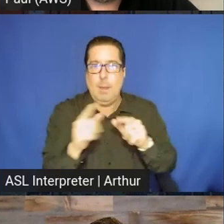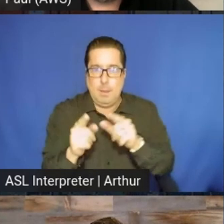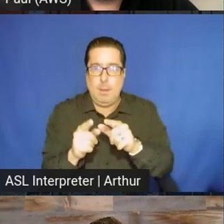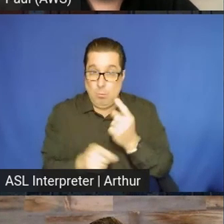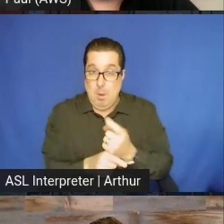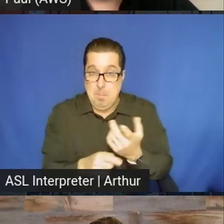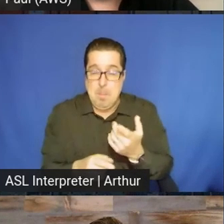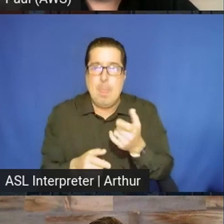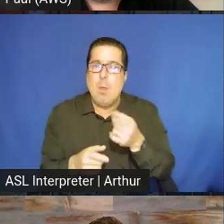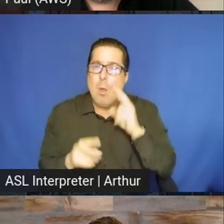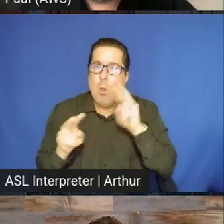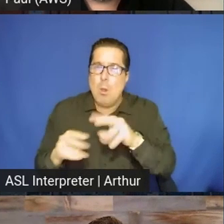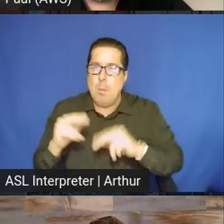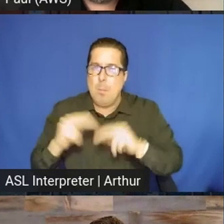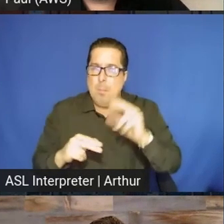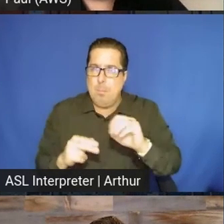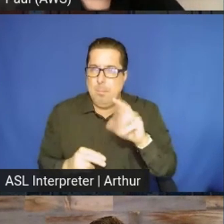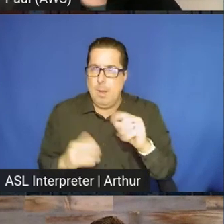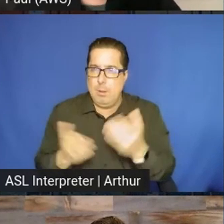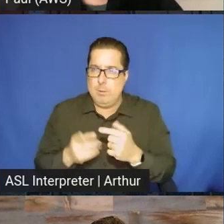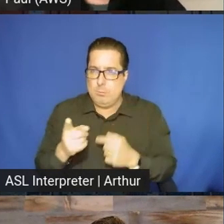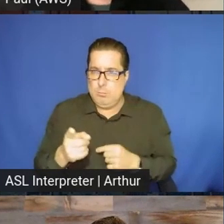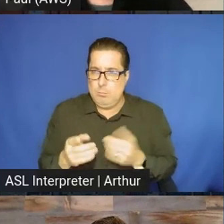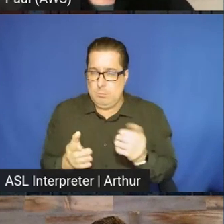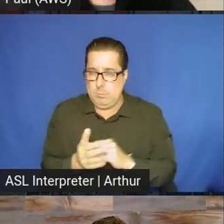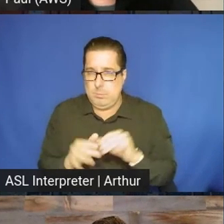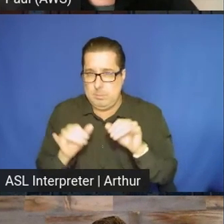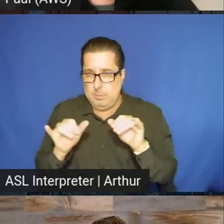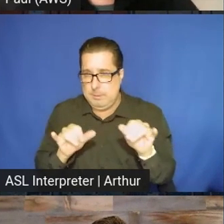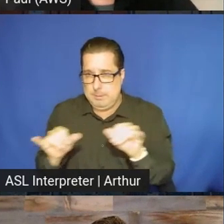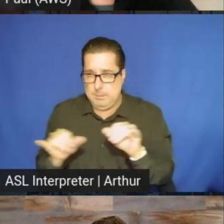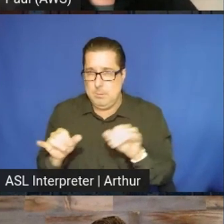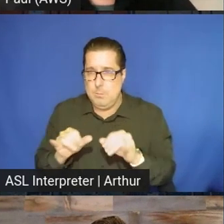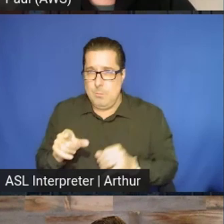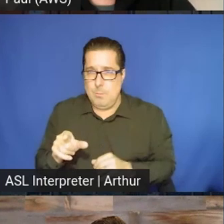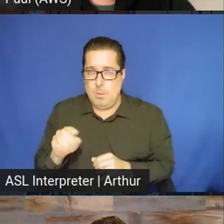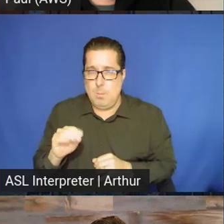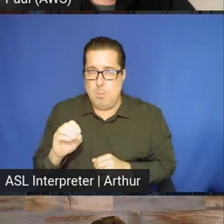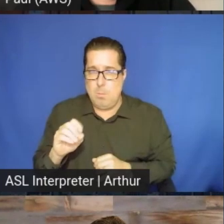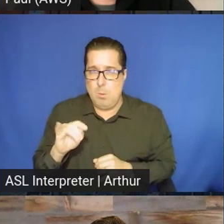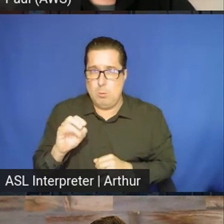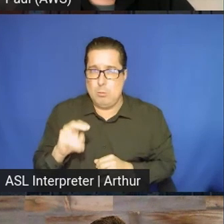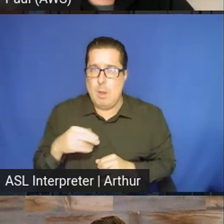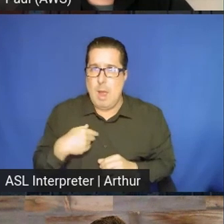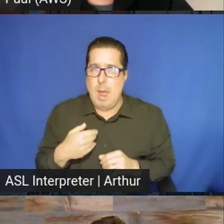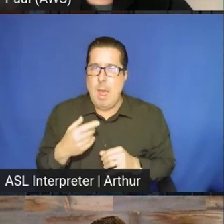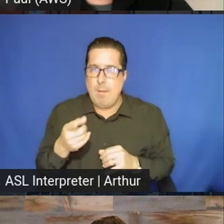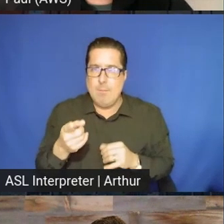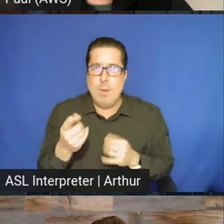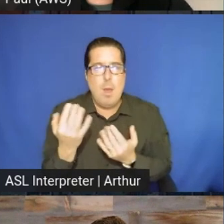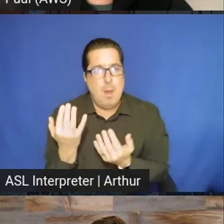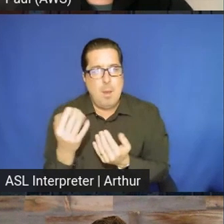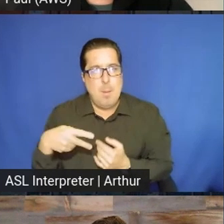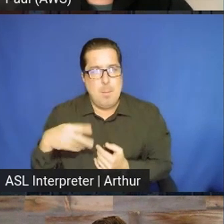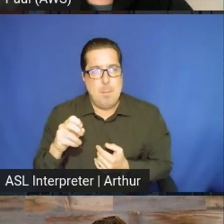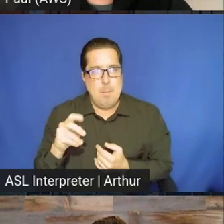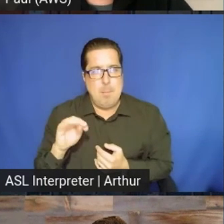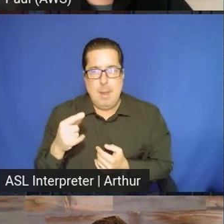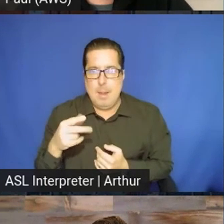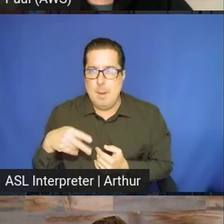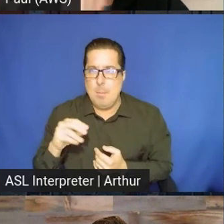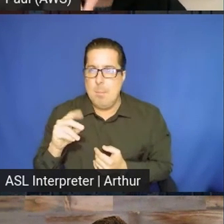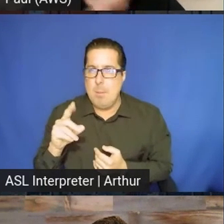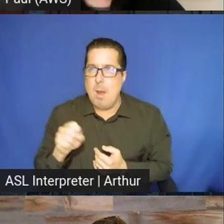here. So again, in the similar motion, you have these pending pods. The Kubernetes scheduler